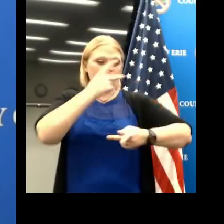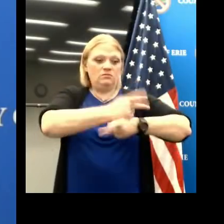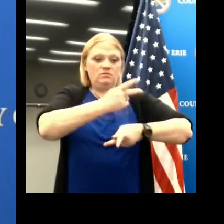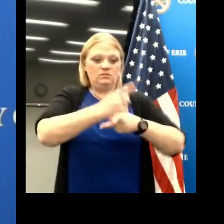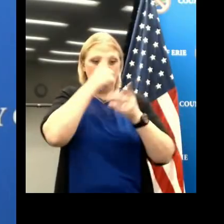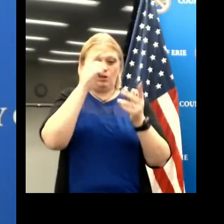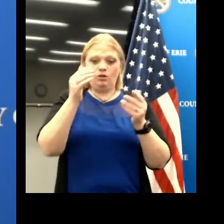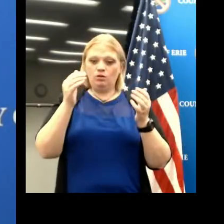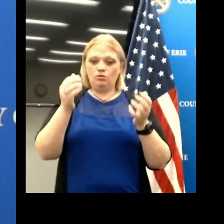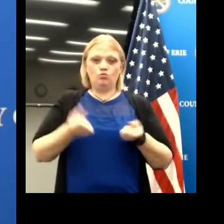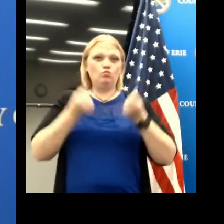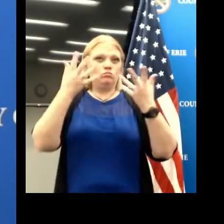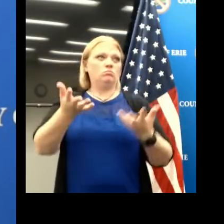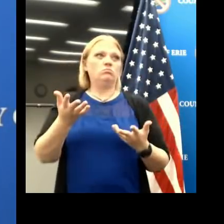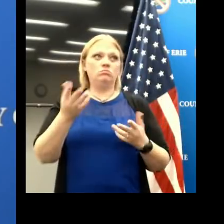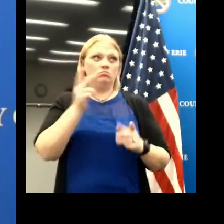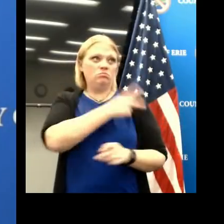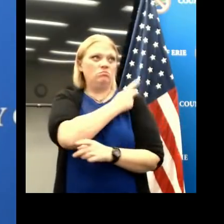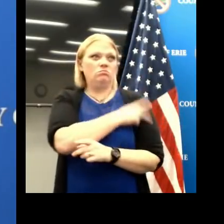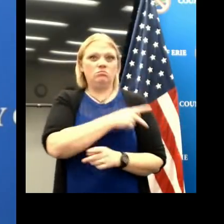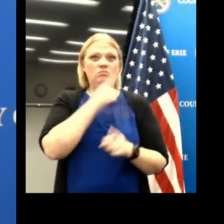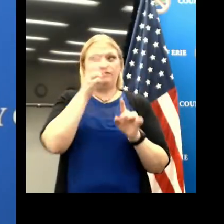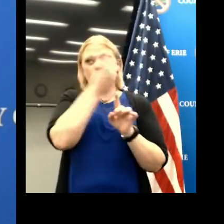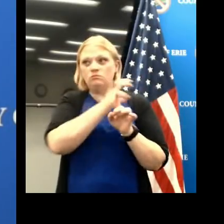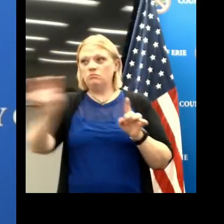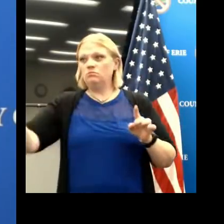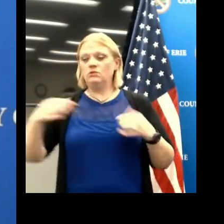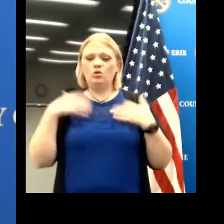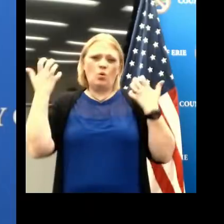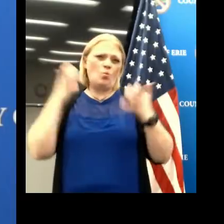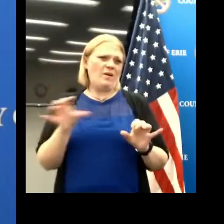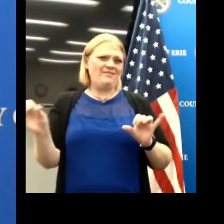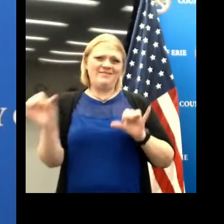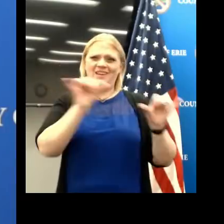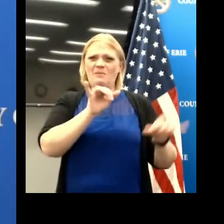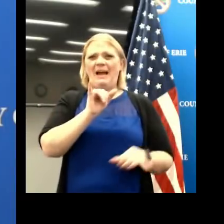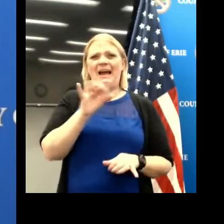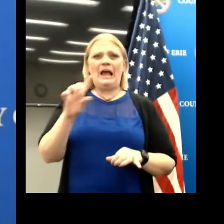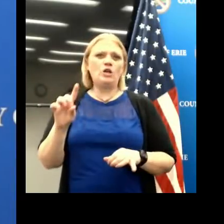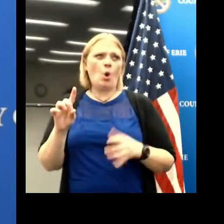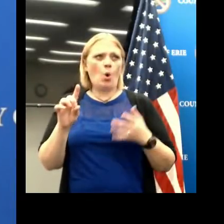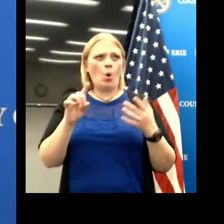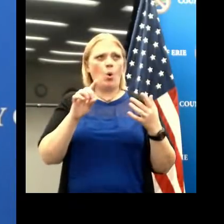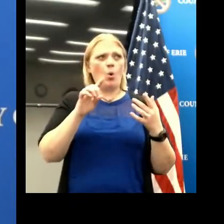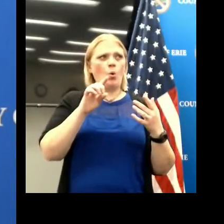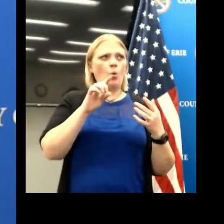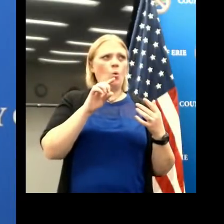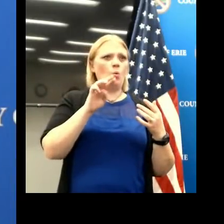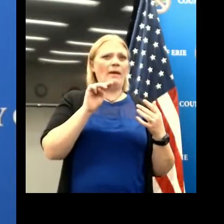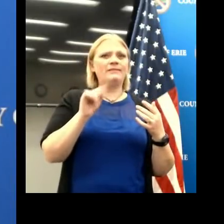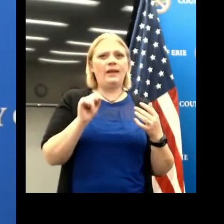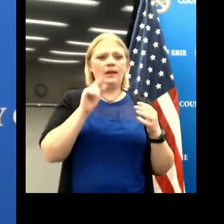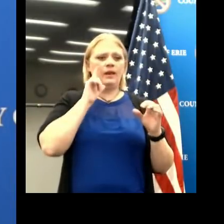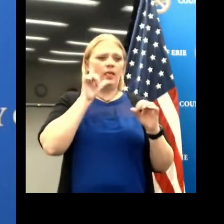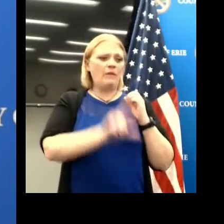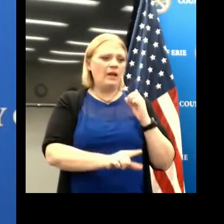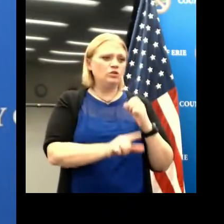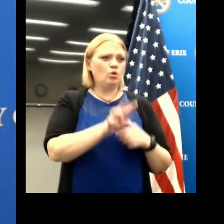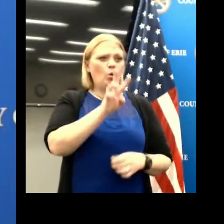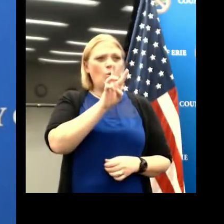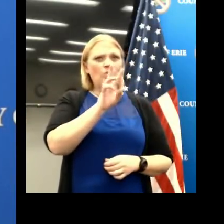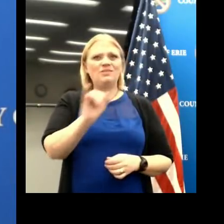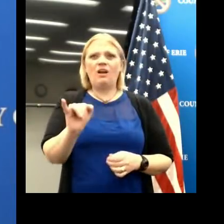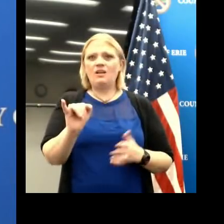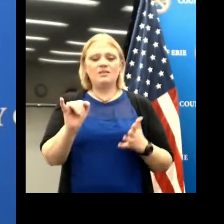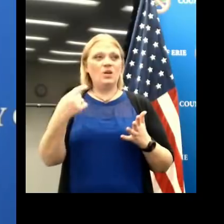many patients. We do not want to become like Idaho and Montana. We do not want to become like El Paso or Wisconsin. We have